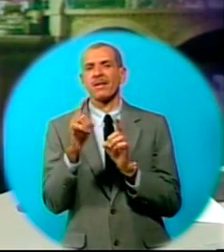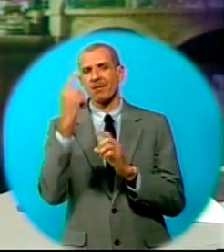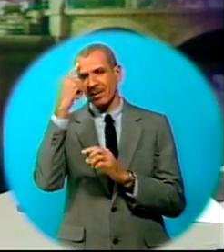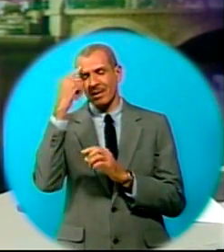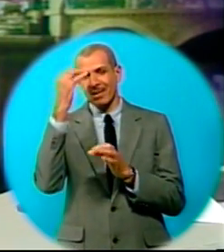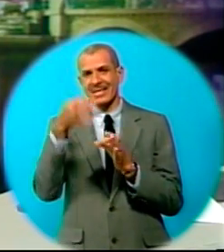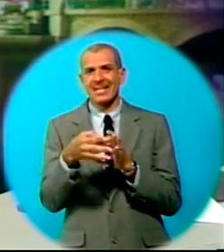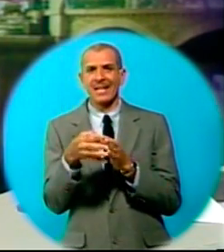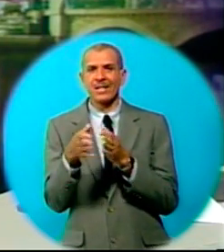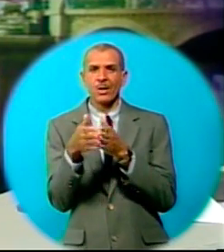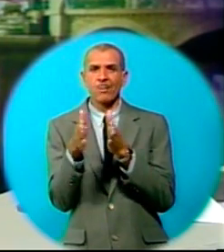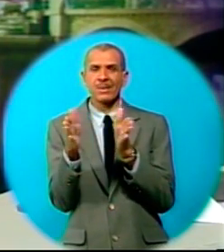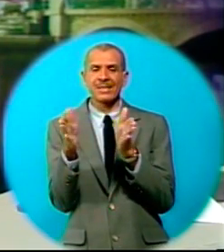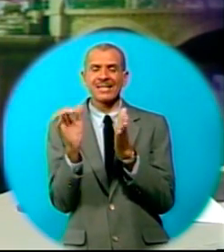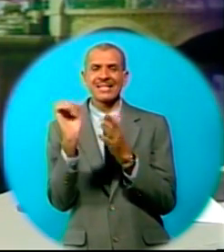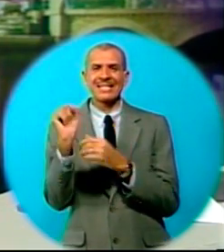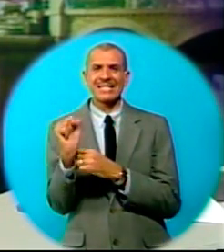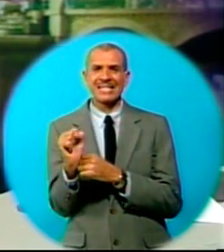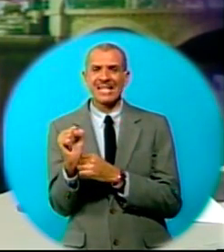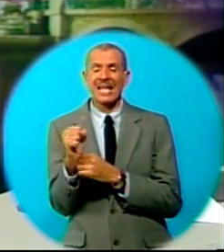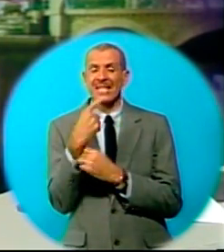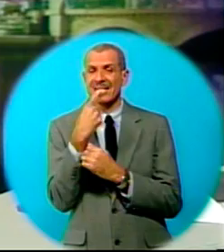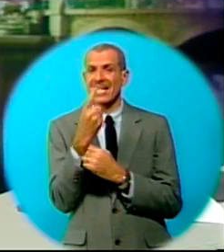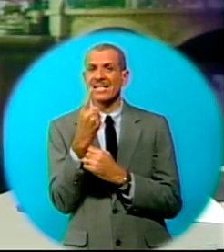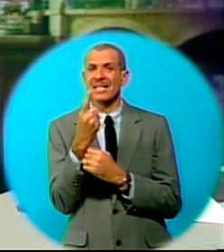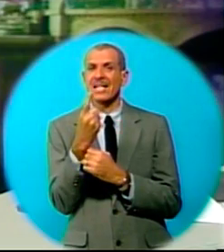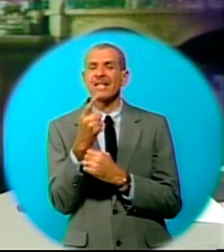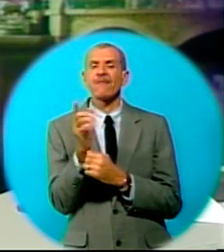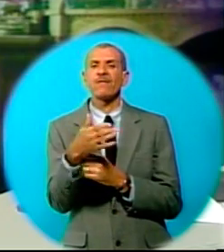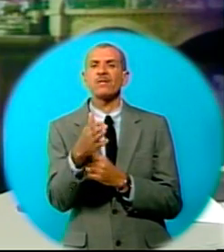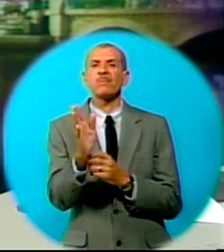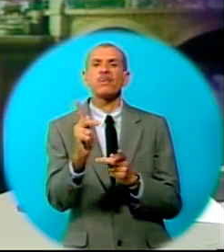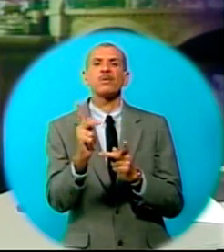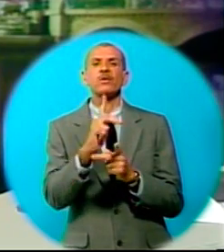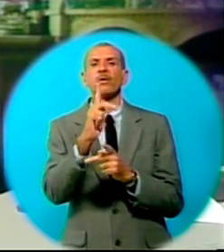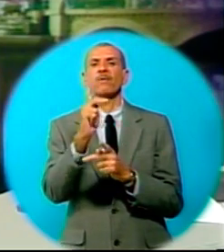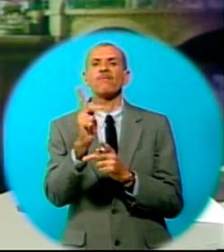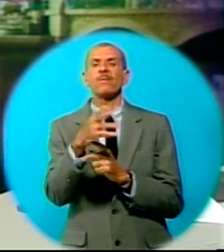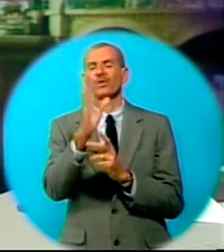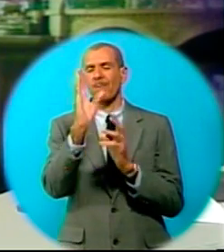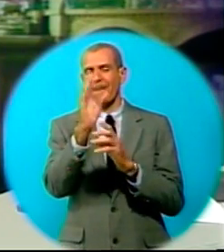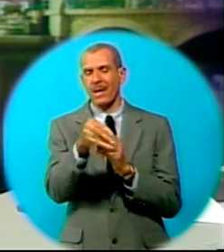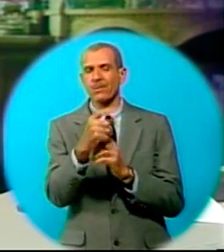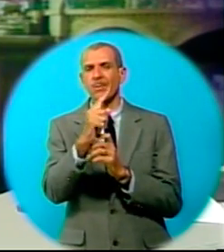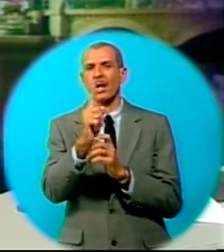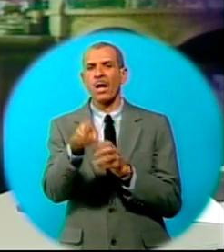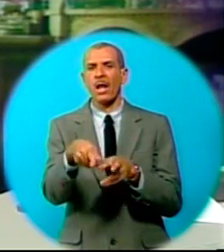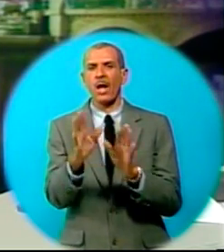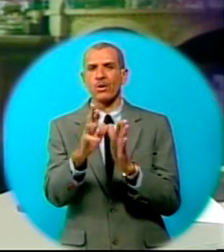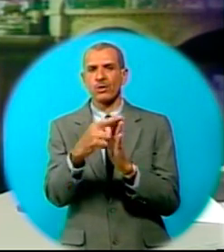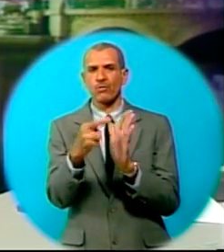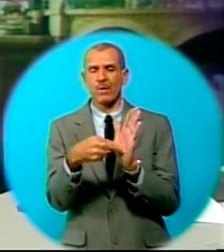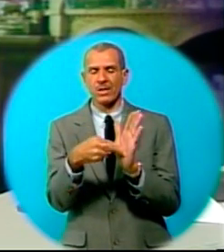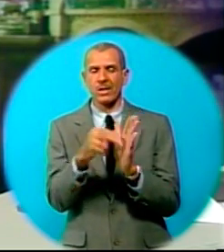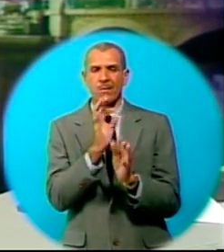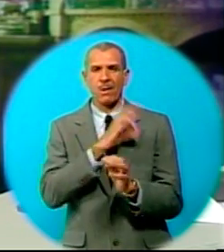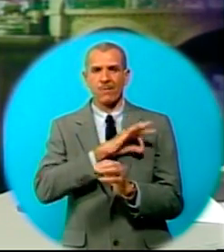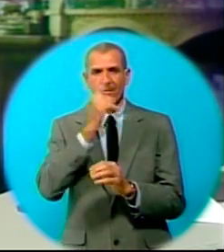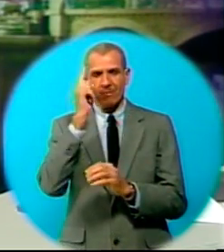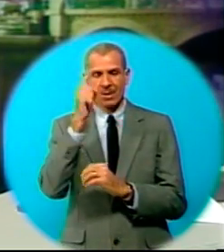decades. He says the majority of mature sea eggs have already been harvested, which forced him and his crew to return to their main